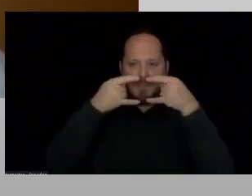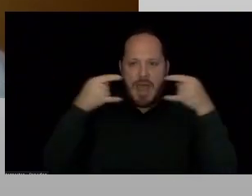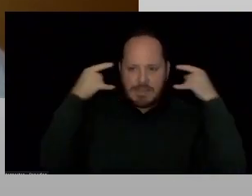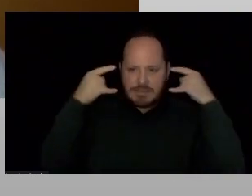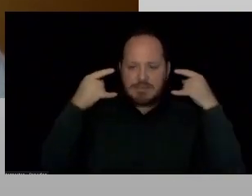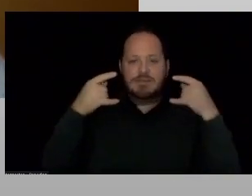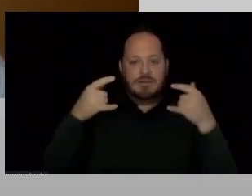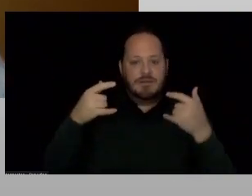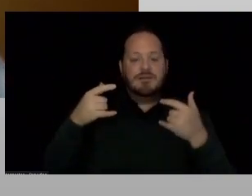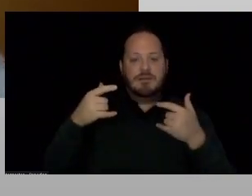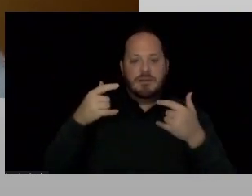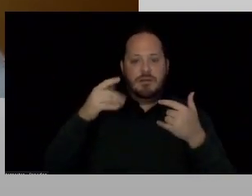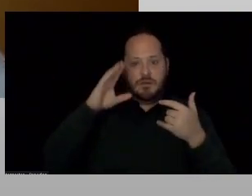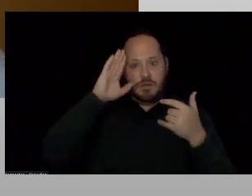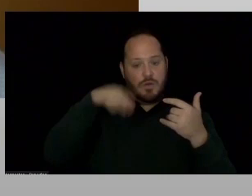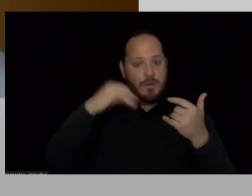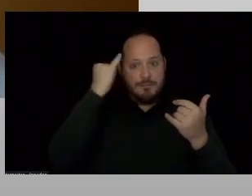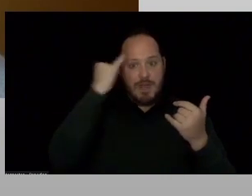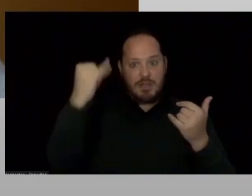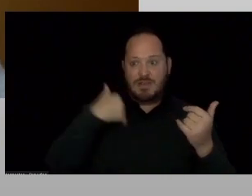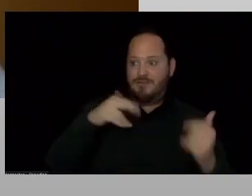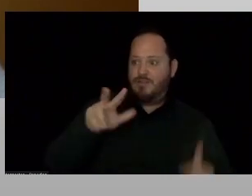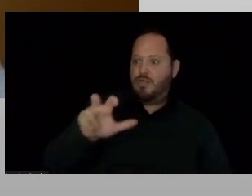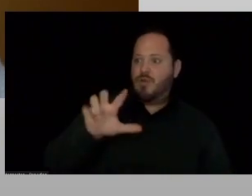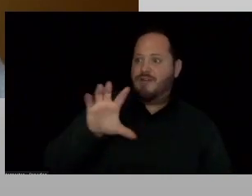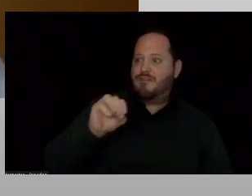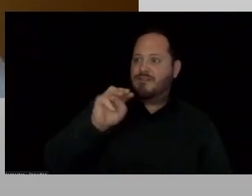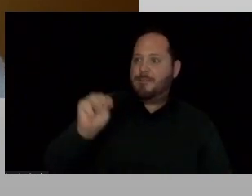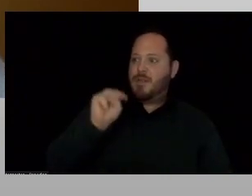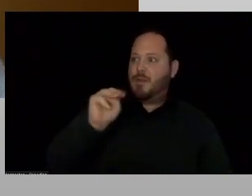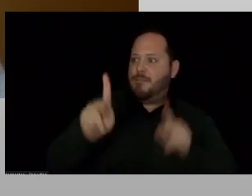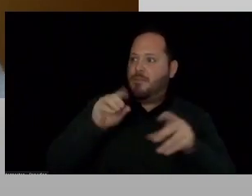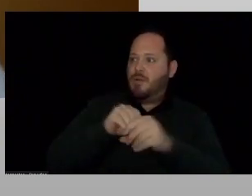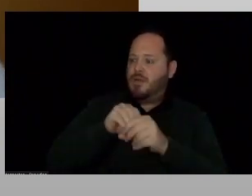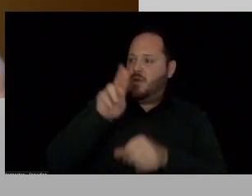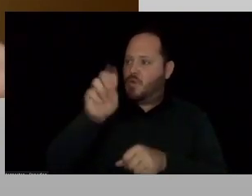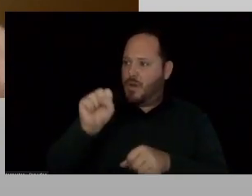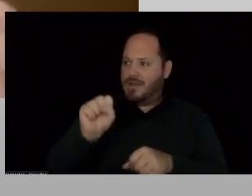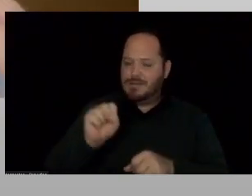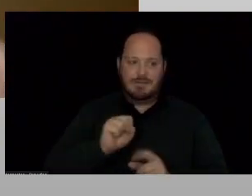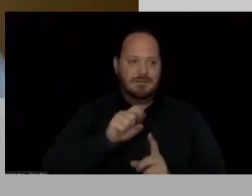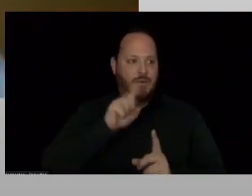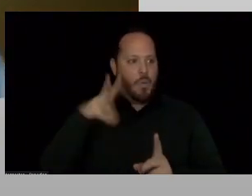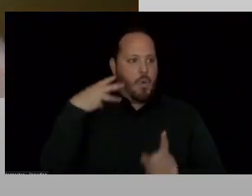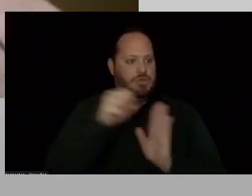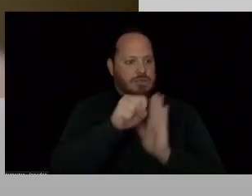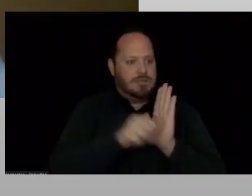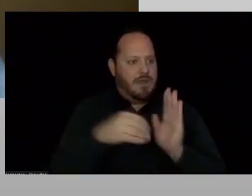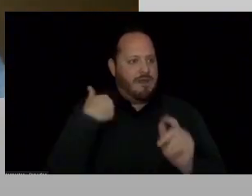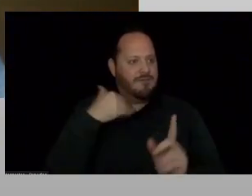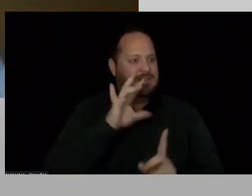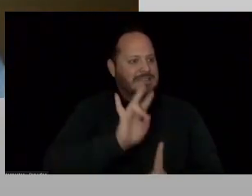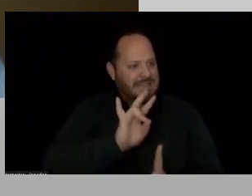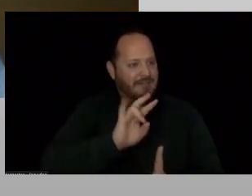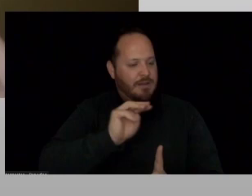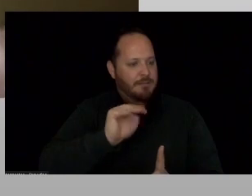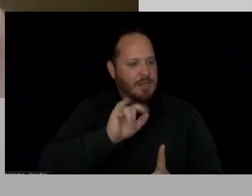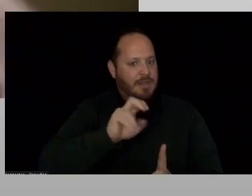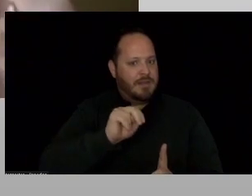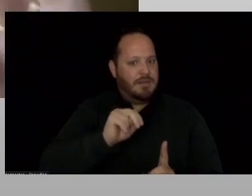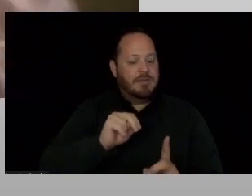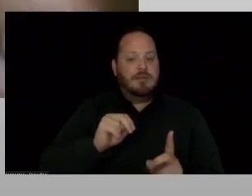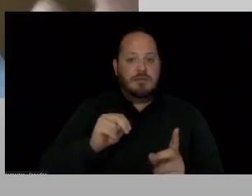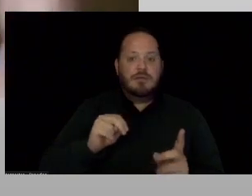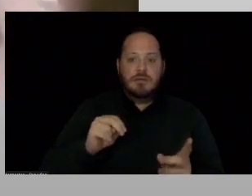that, you know, think there's 350 million people in the country. There's 7 million people in Washington. There are some people that are shedding the virus in